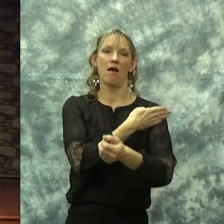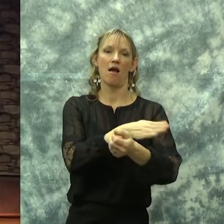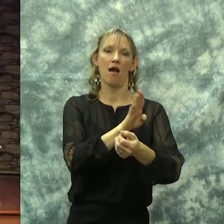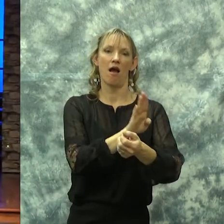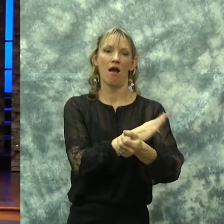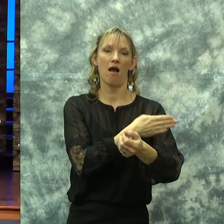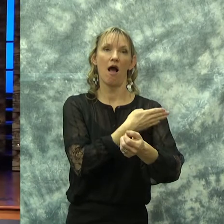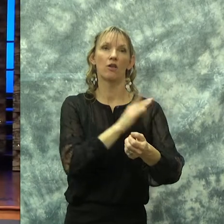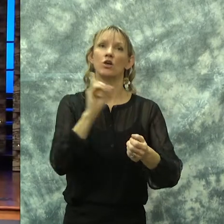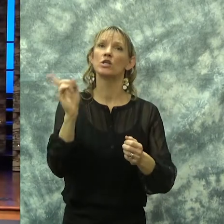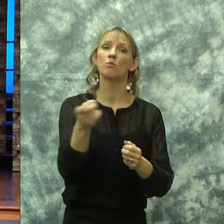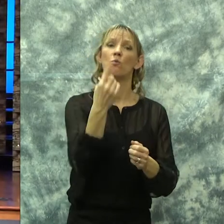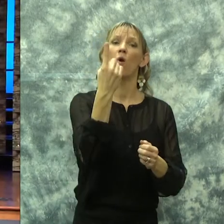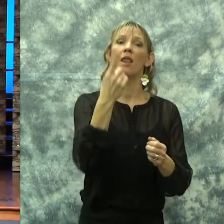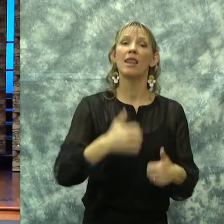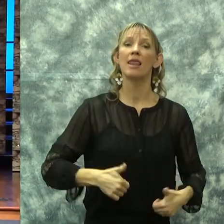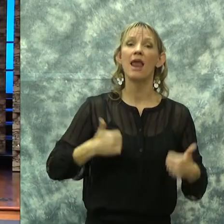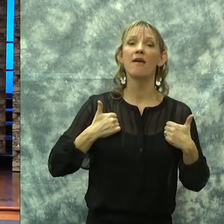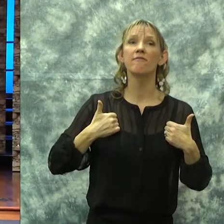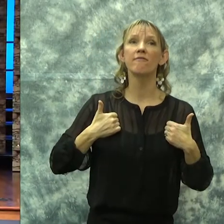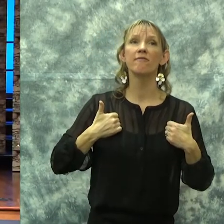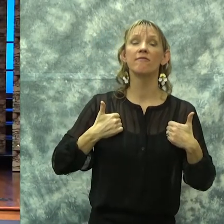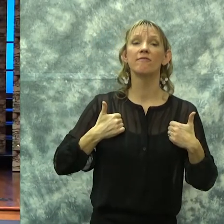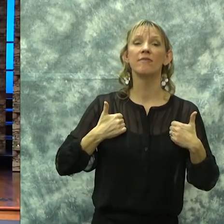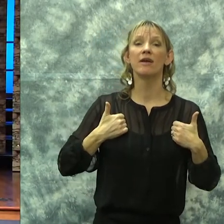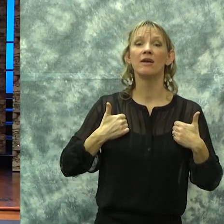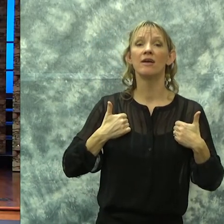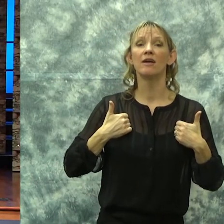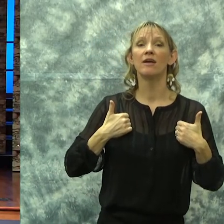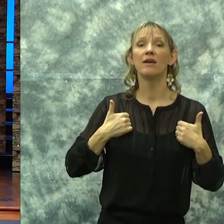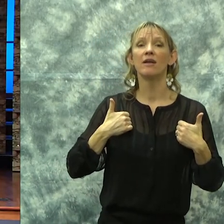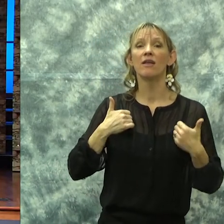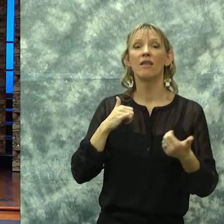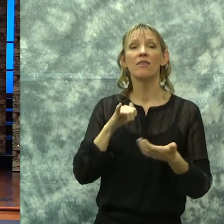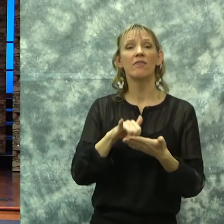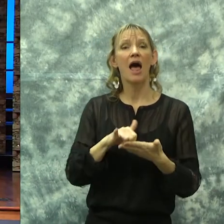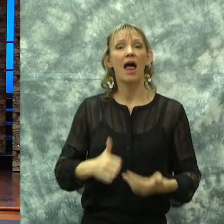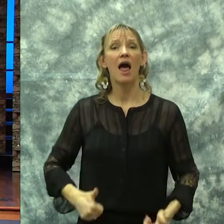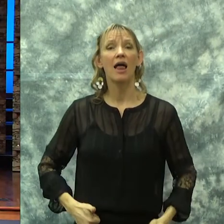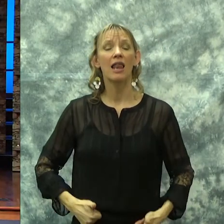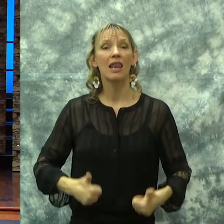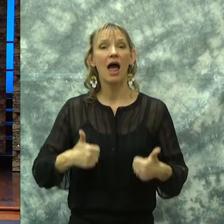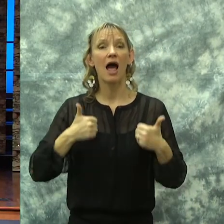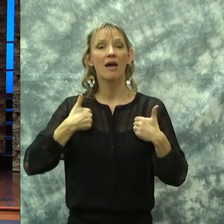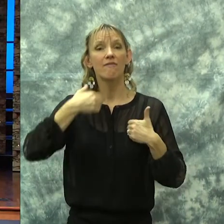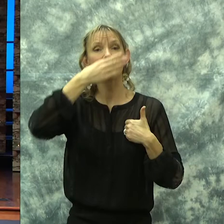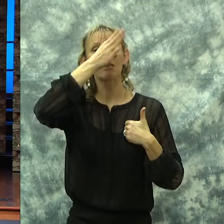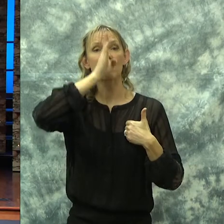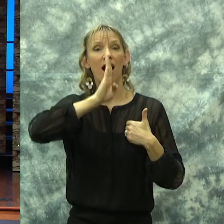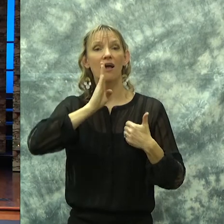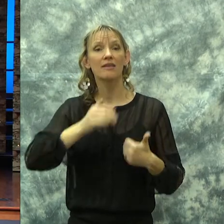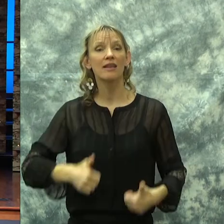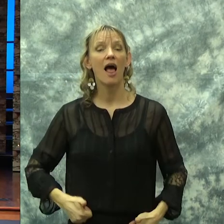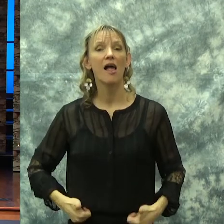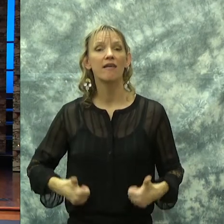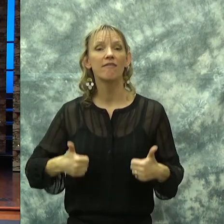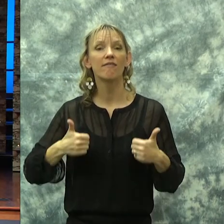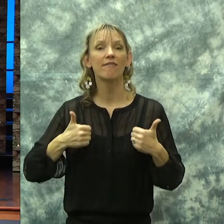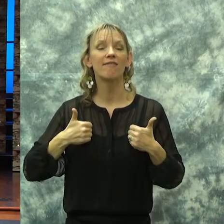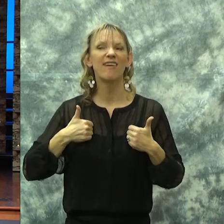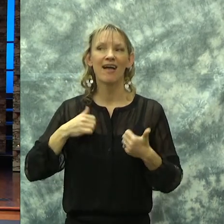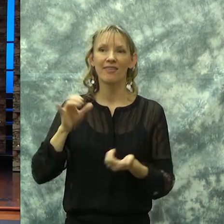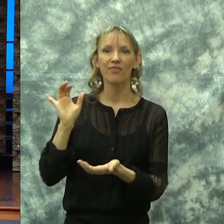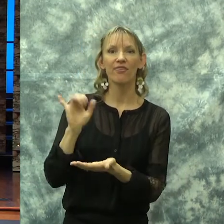There's only one life. That life is God's